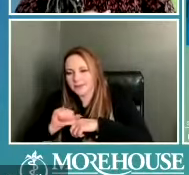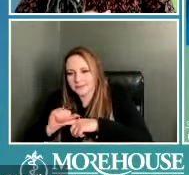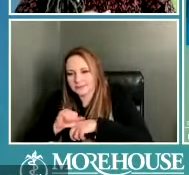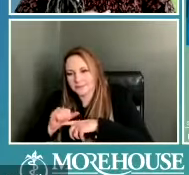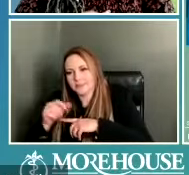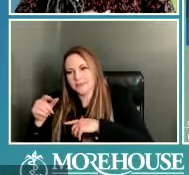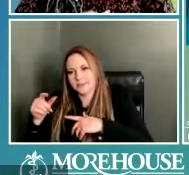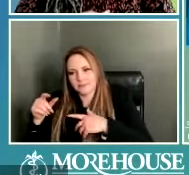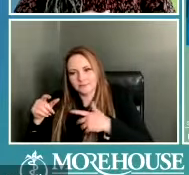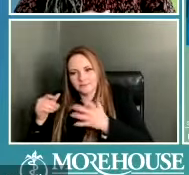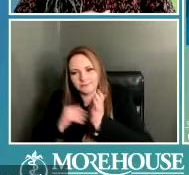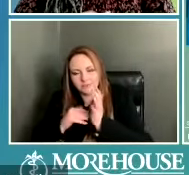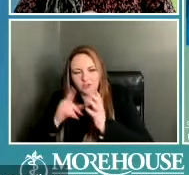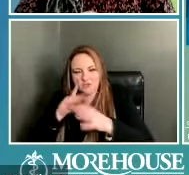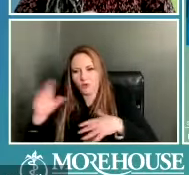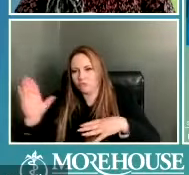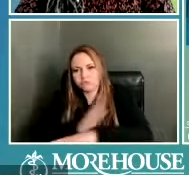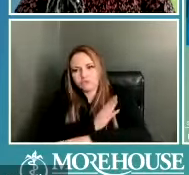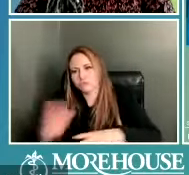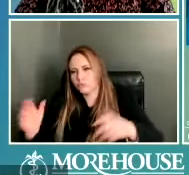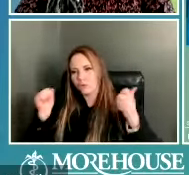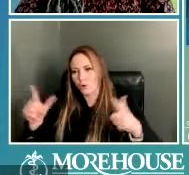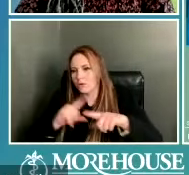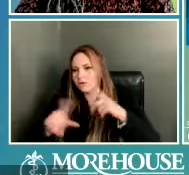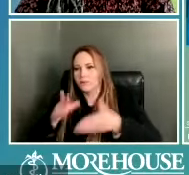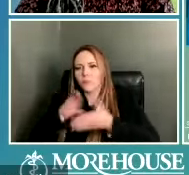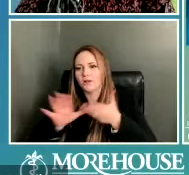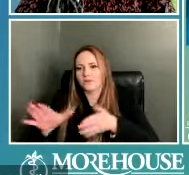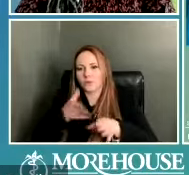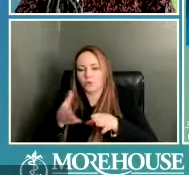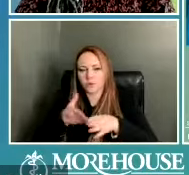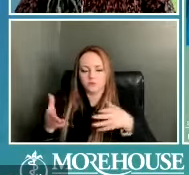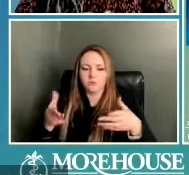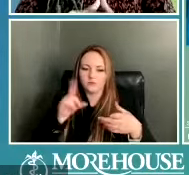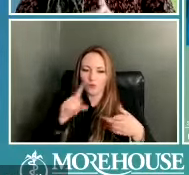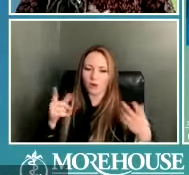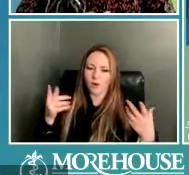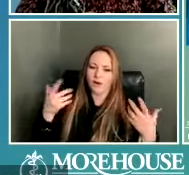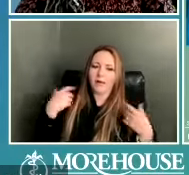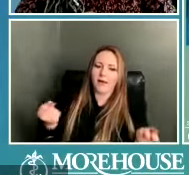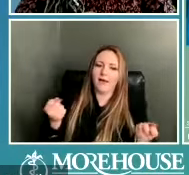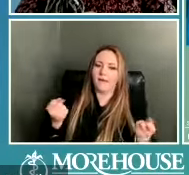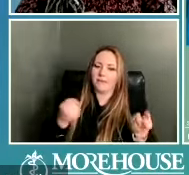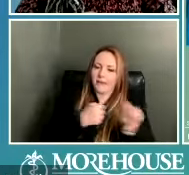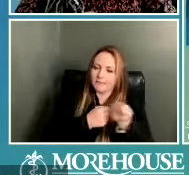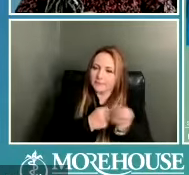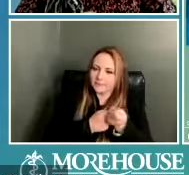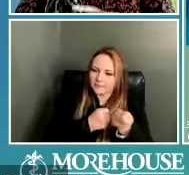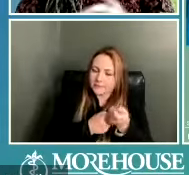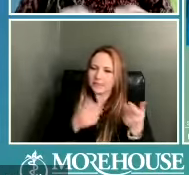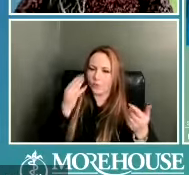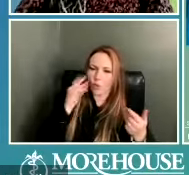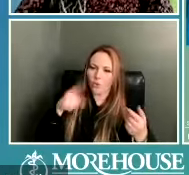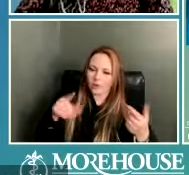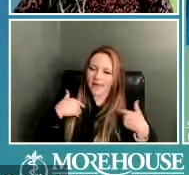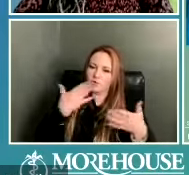across all career stages who have an interest in health equity and health advocacy, and who know that they are well positioned